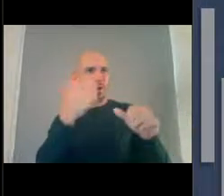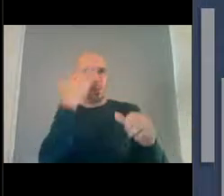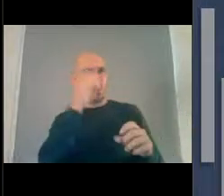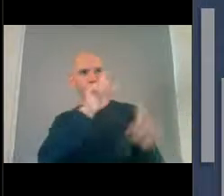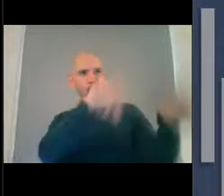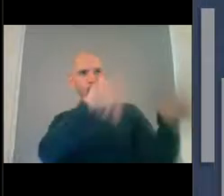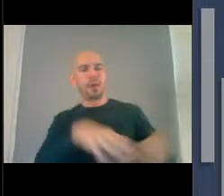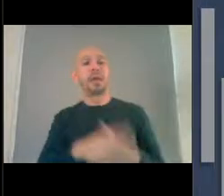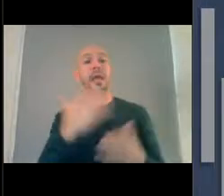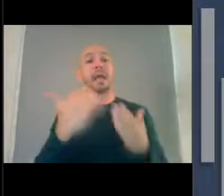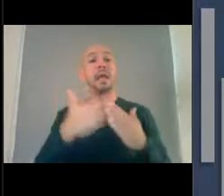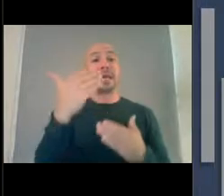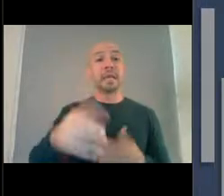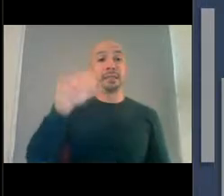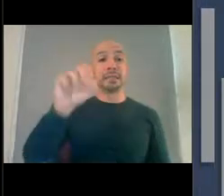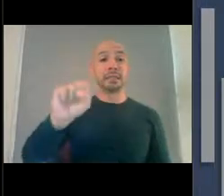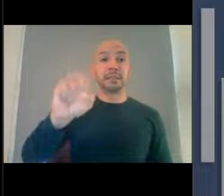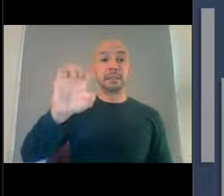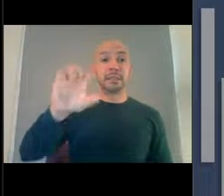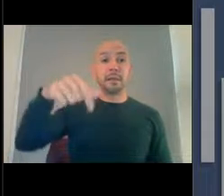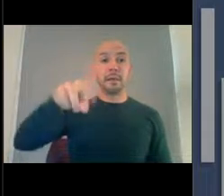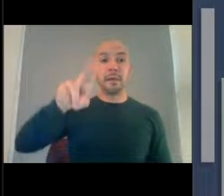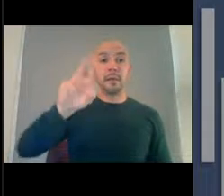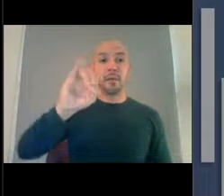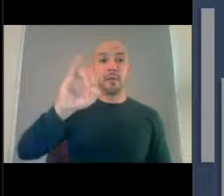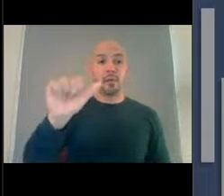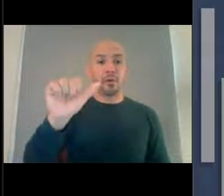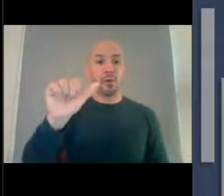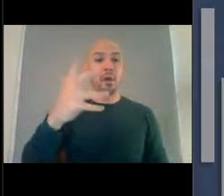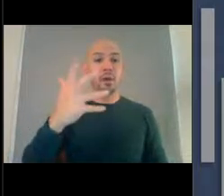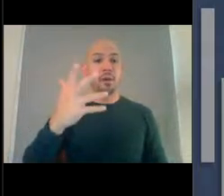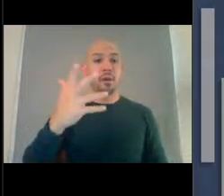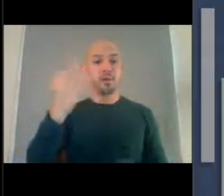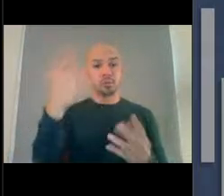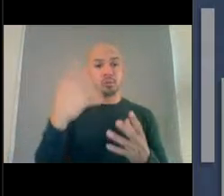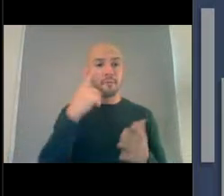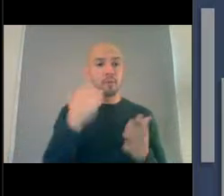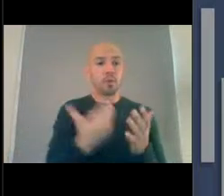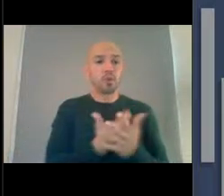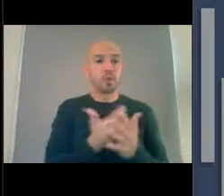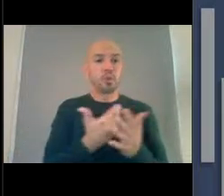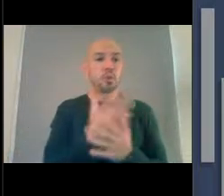have sequoia uh for an update on statewide equity listening sessions